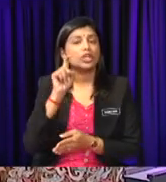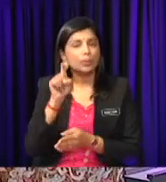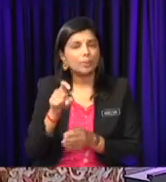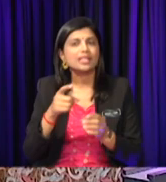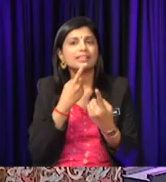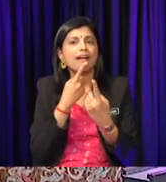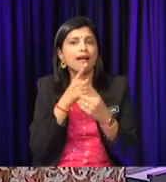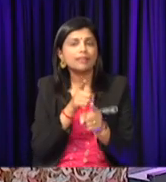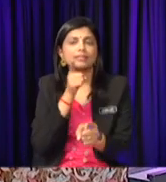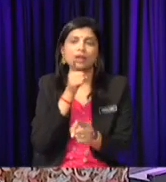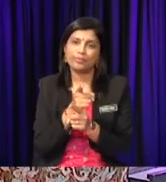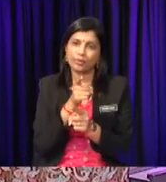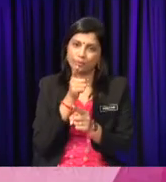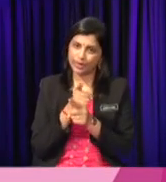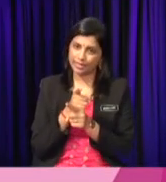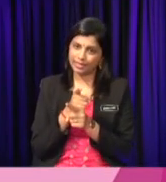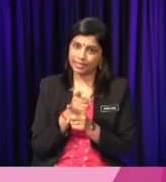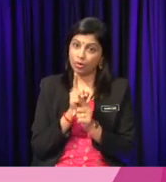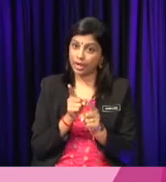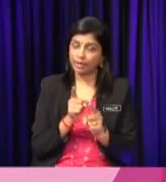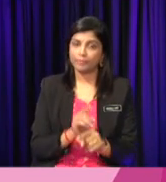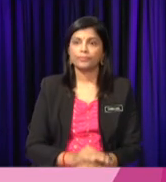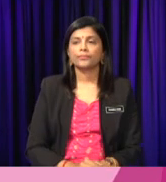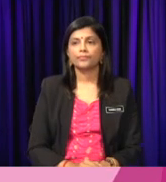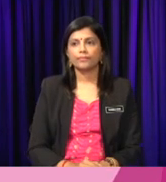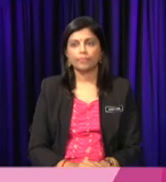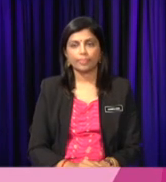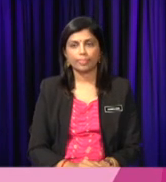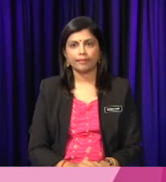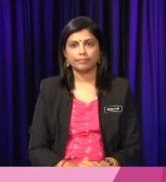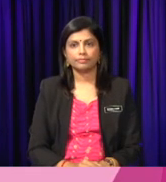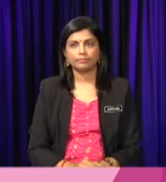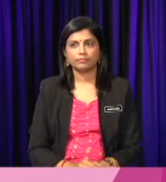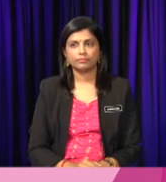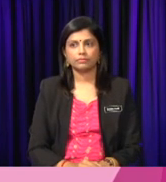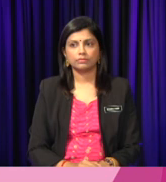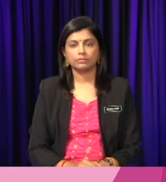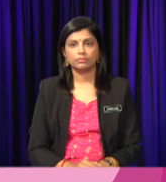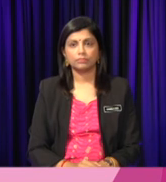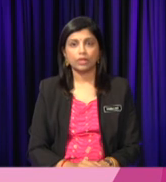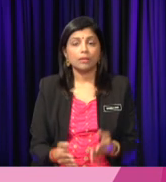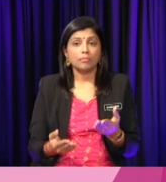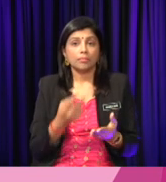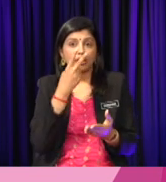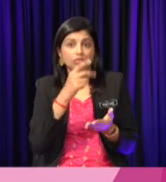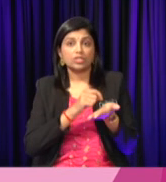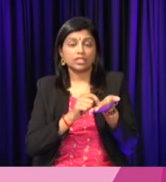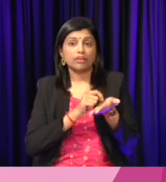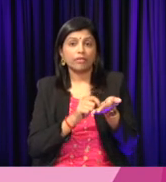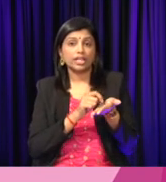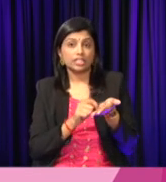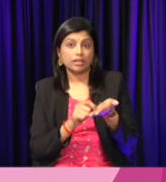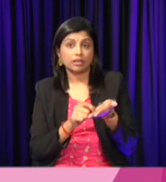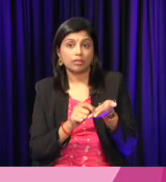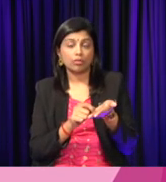3, 24. And paper 4, 30 marks. Mm-hmm. So even though it looks like, wow, the writing paper carries a lot of marks,